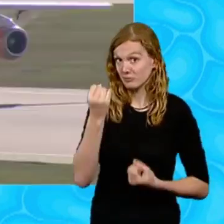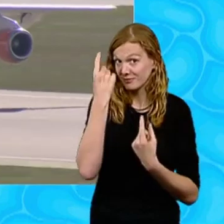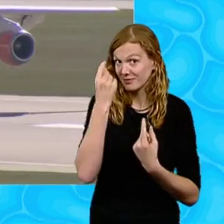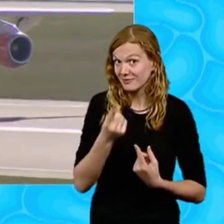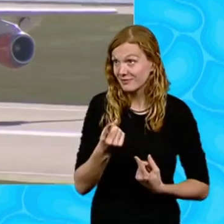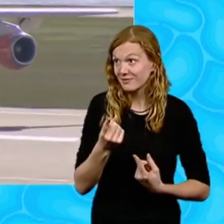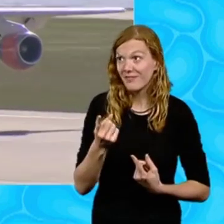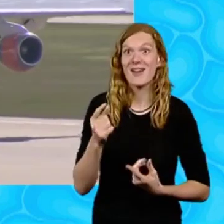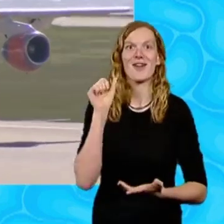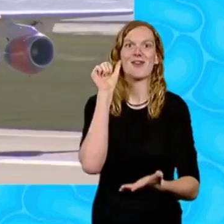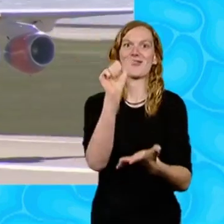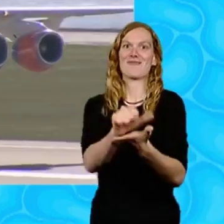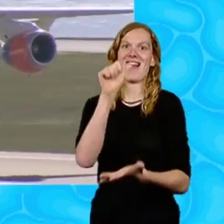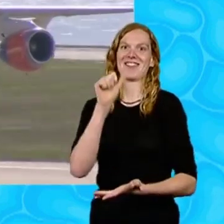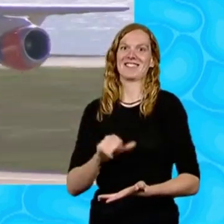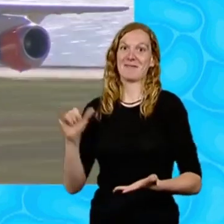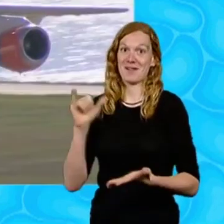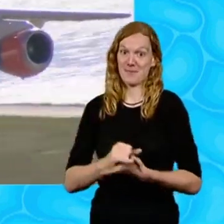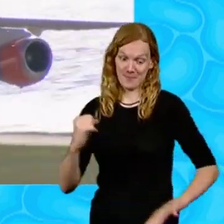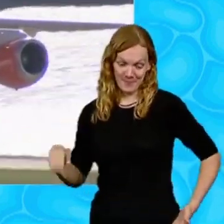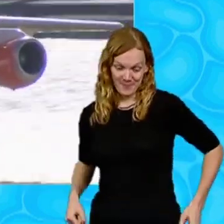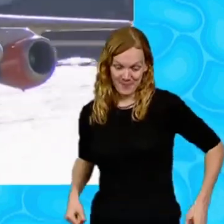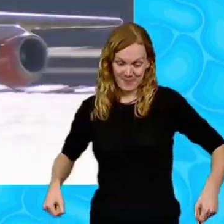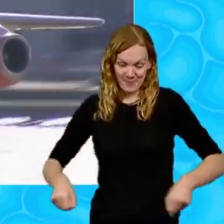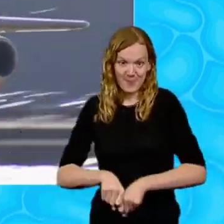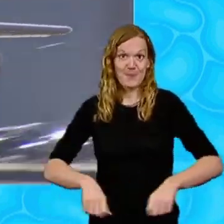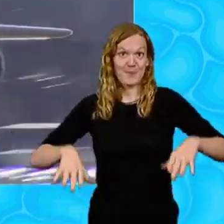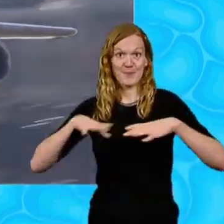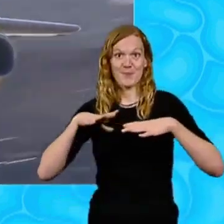It's time to check in at the airport.